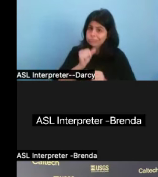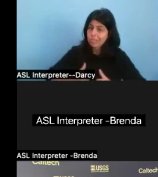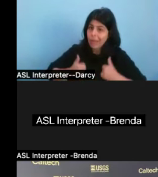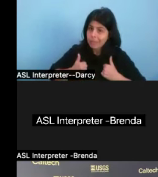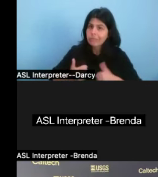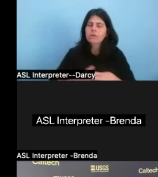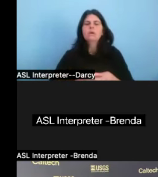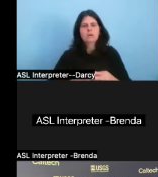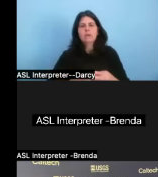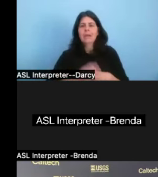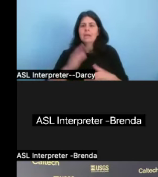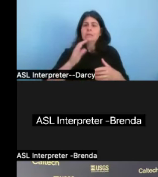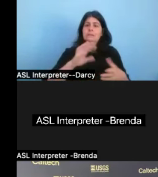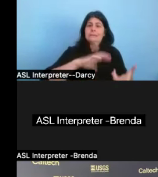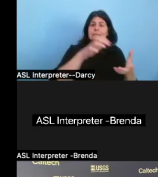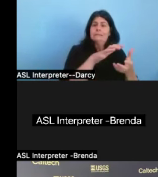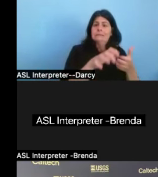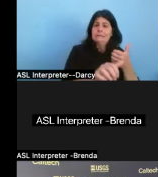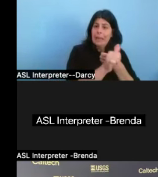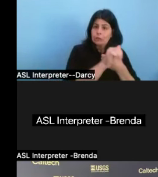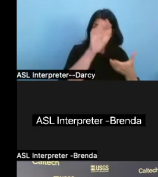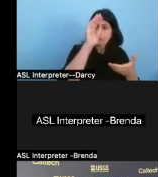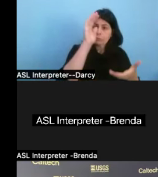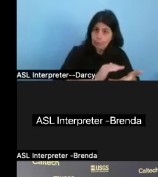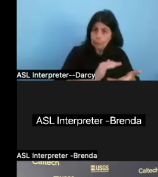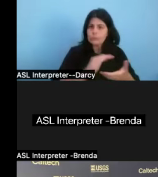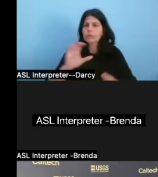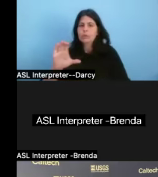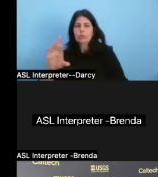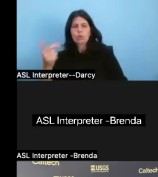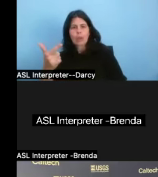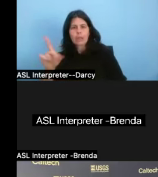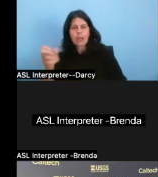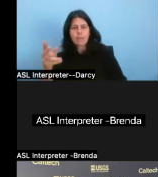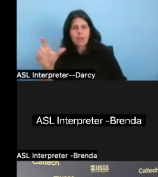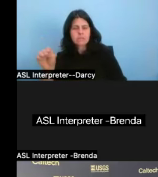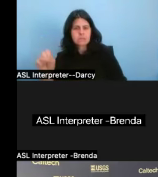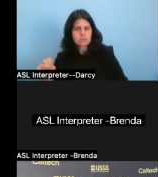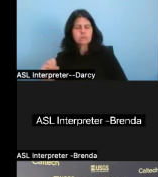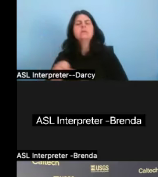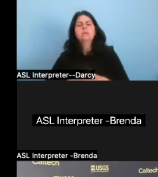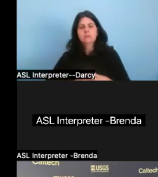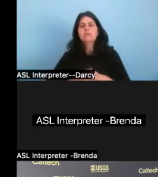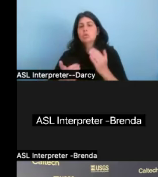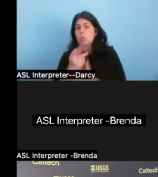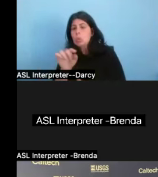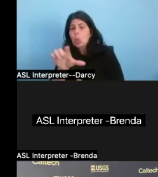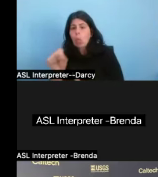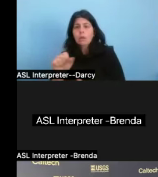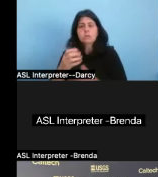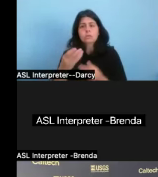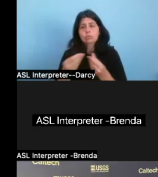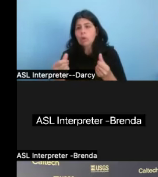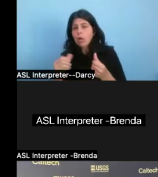danger. Craig Davis will be doing that. Potential new information tools and solving challenges with earthquake early